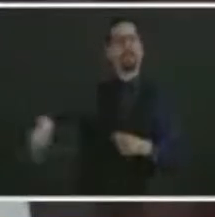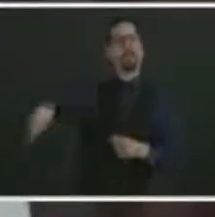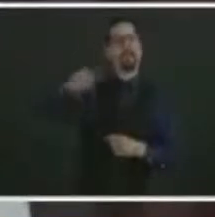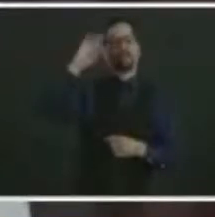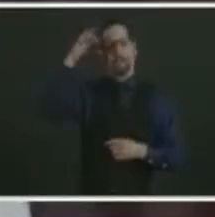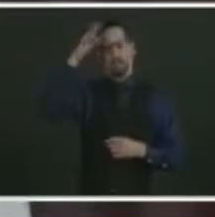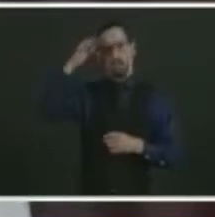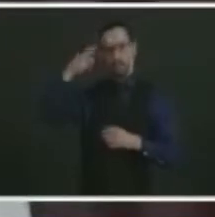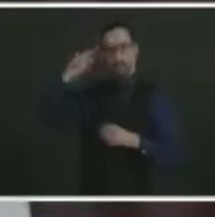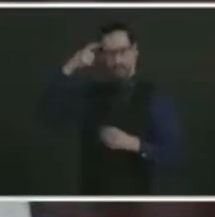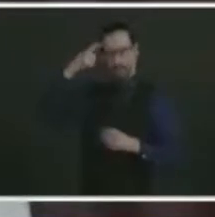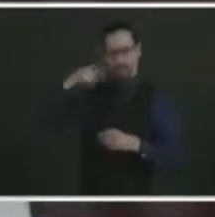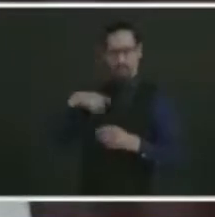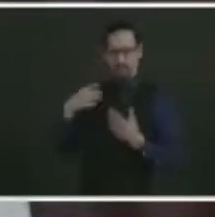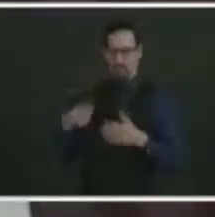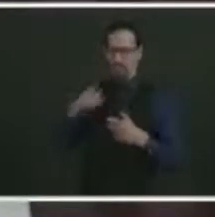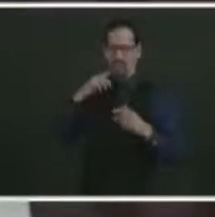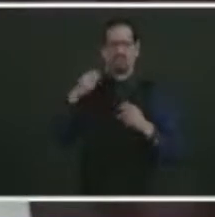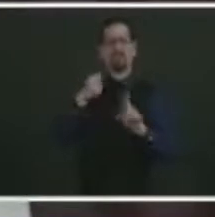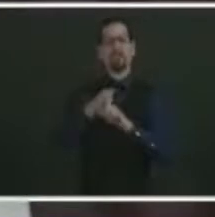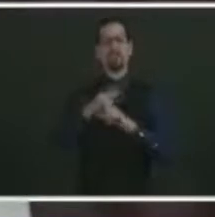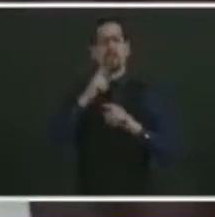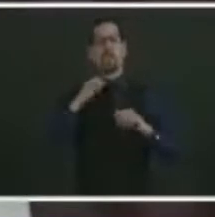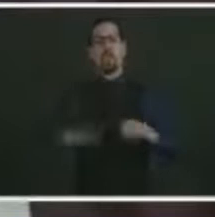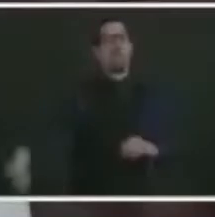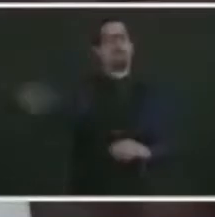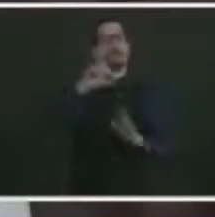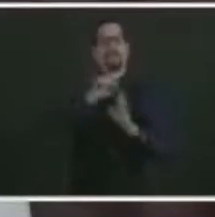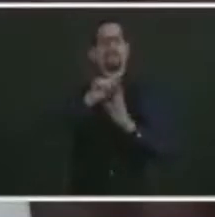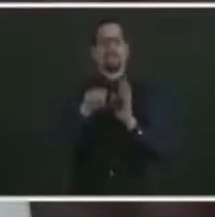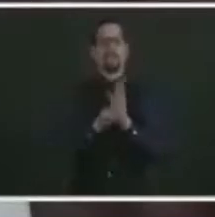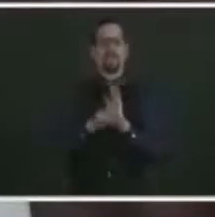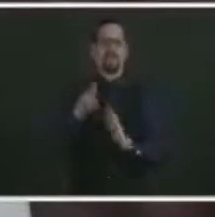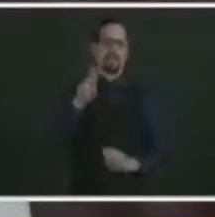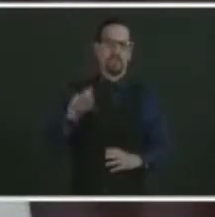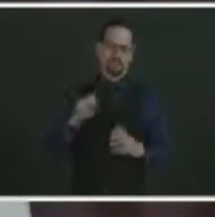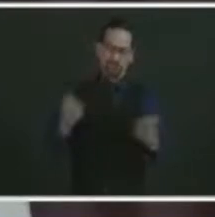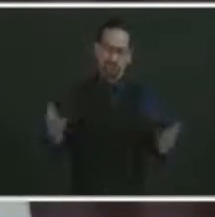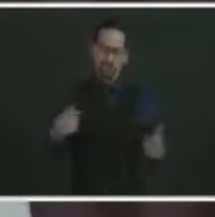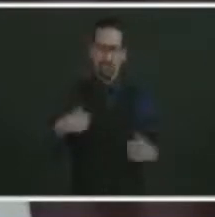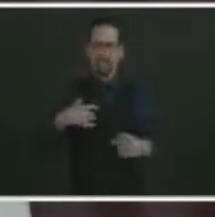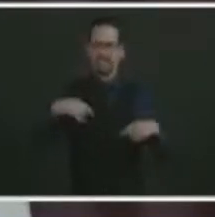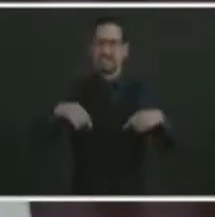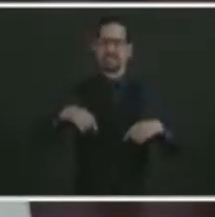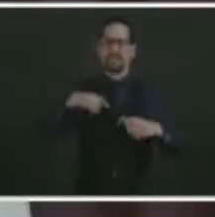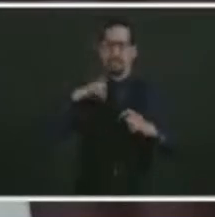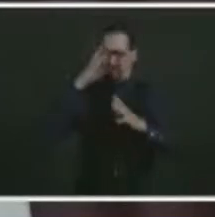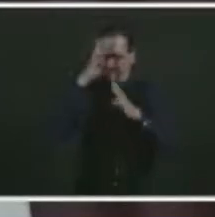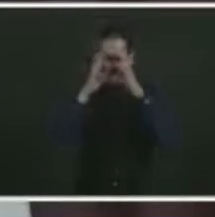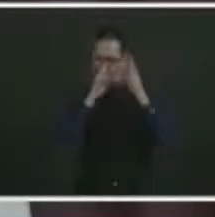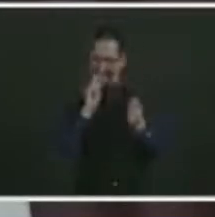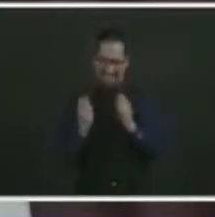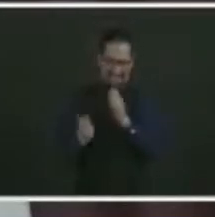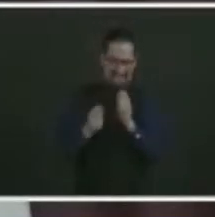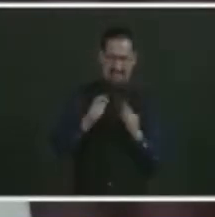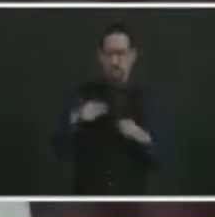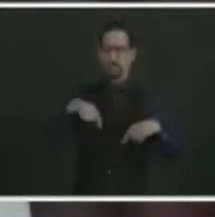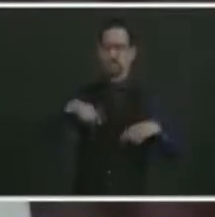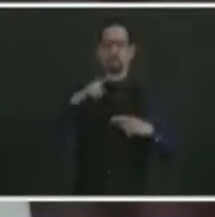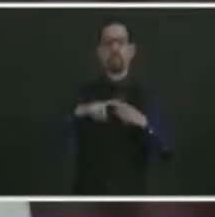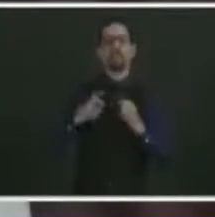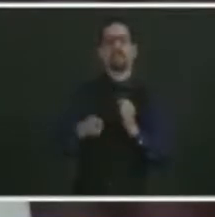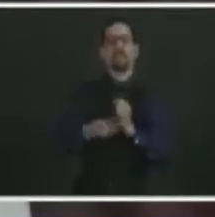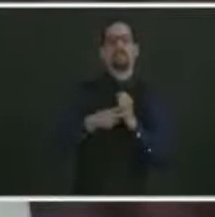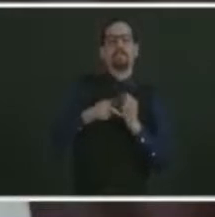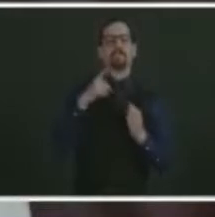impact of the secondary effects of this crisis. And so this is, we believe, a creative and smart way to save money